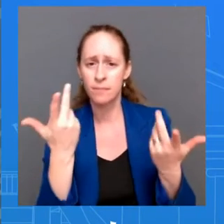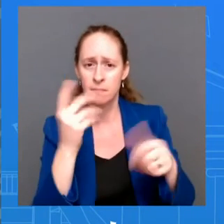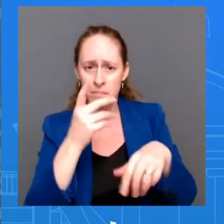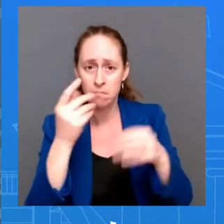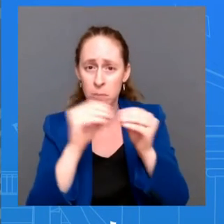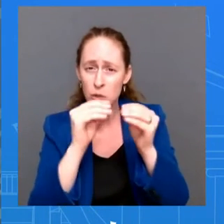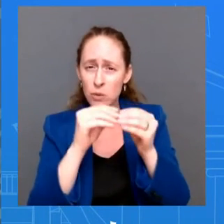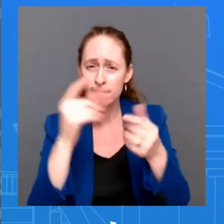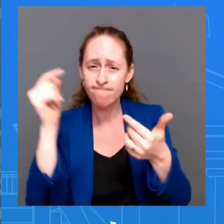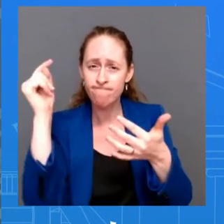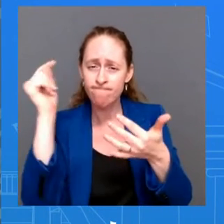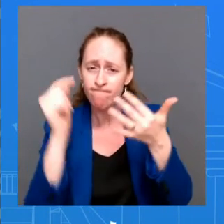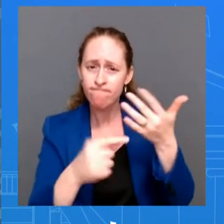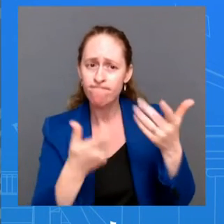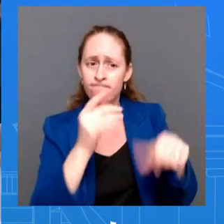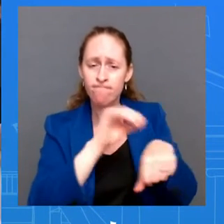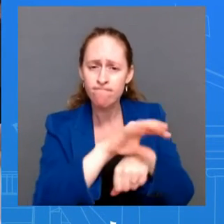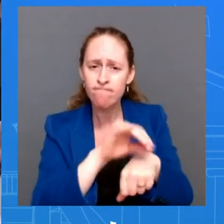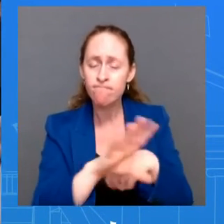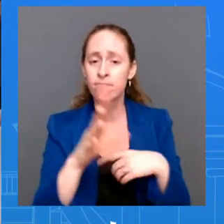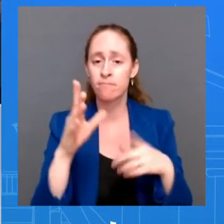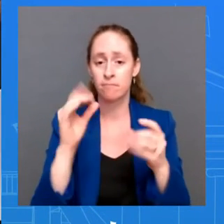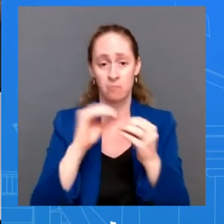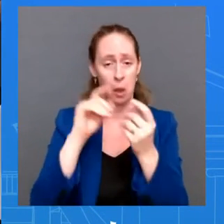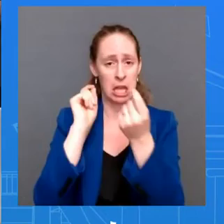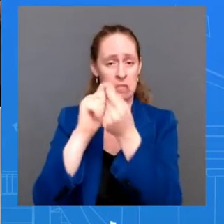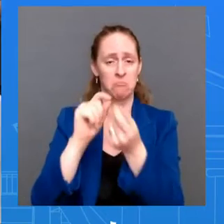on a potential call. Okay. And then,